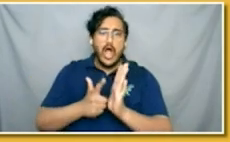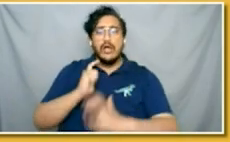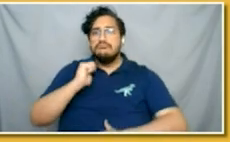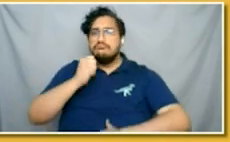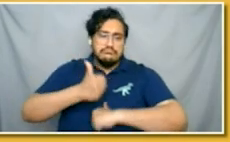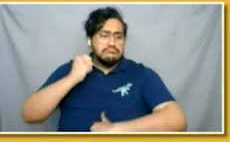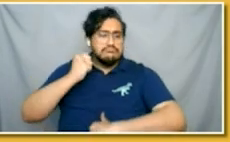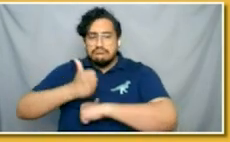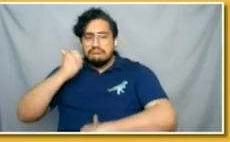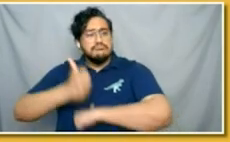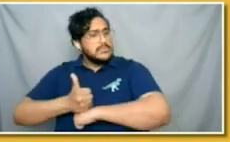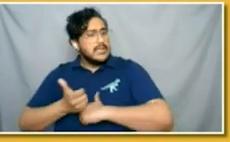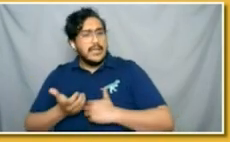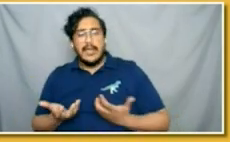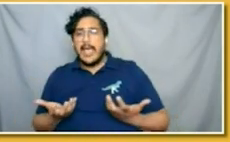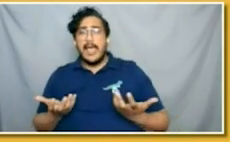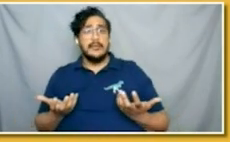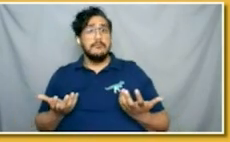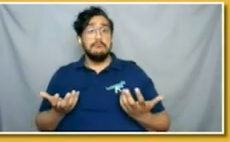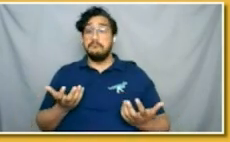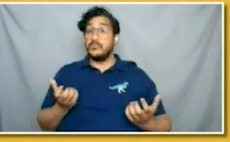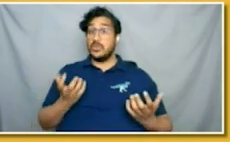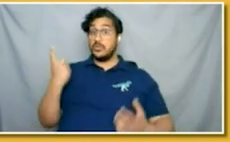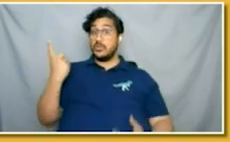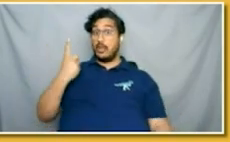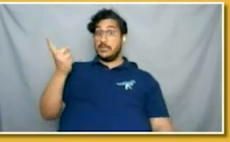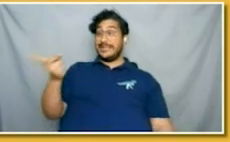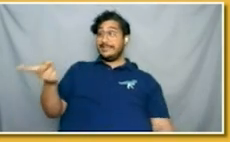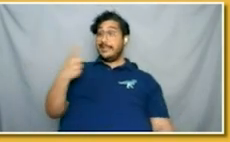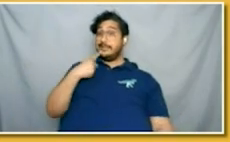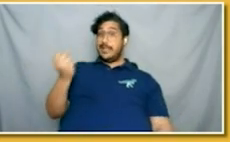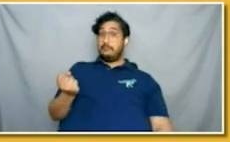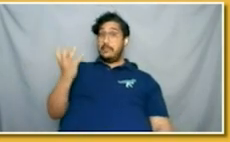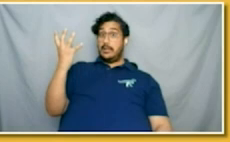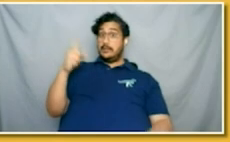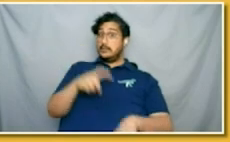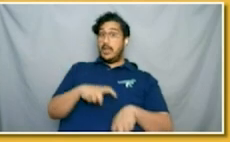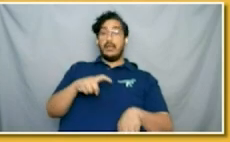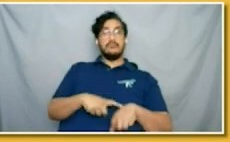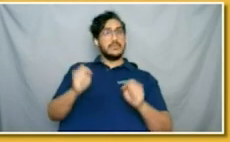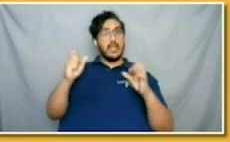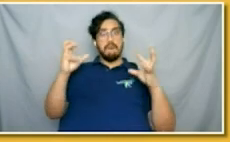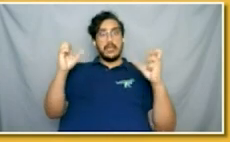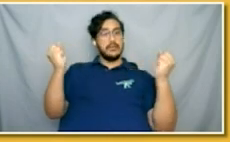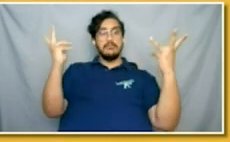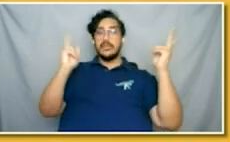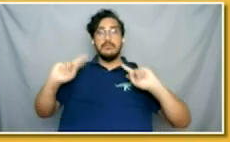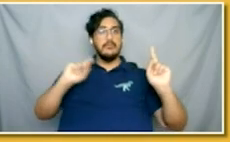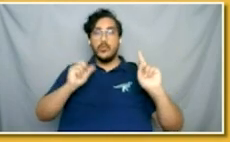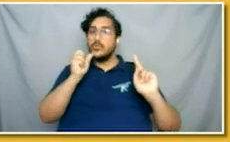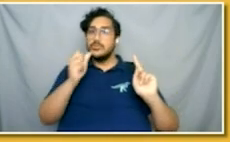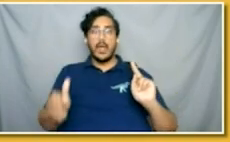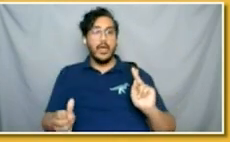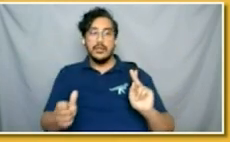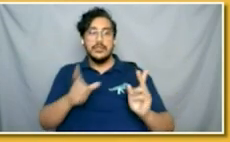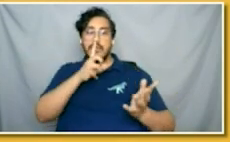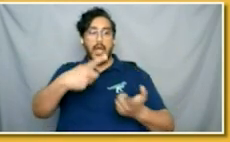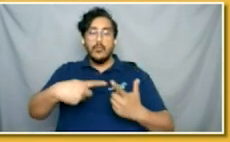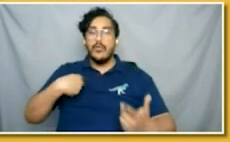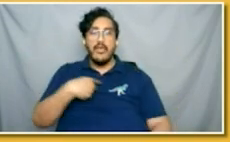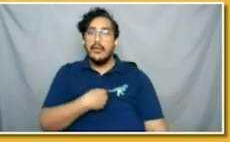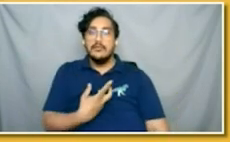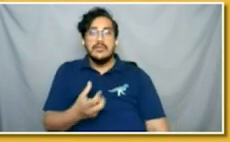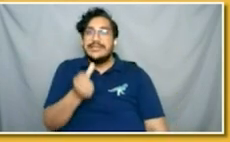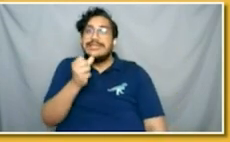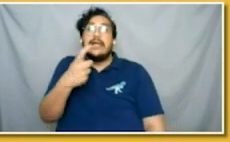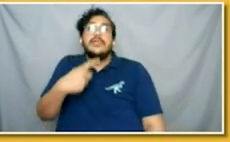And one of the things they say is, it's amazing how many people don't talk to us. They don't tell us what they think. You know, and even